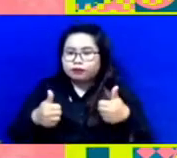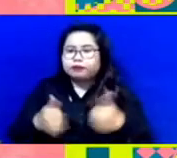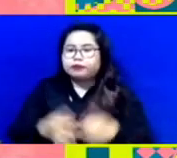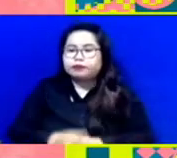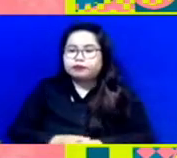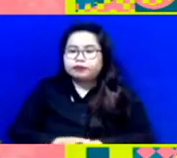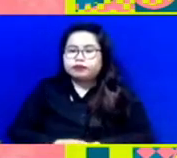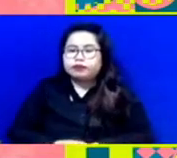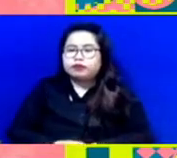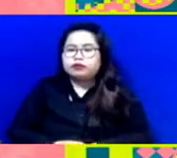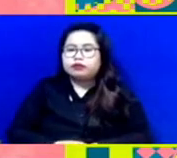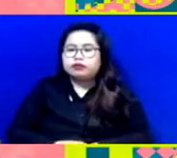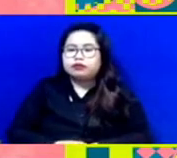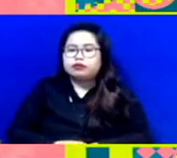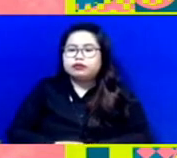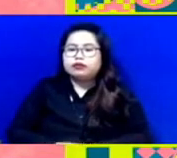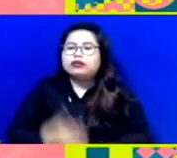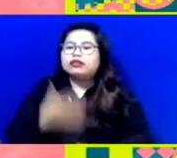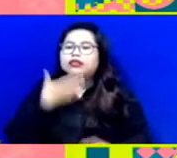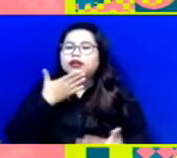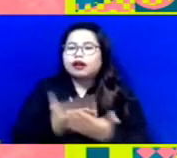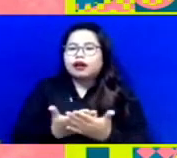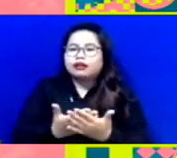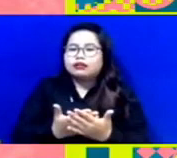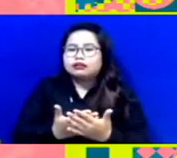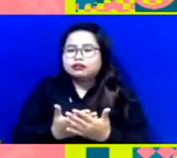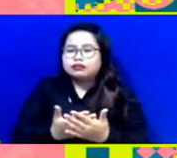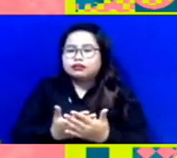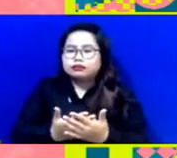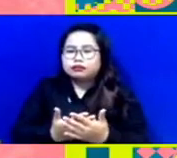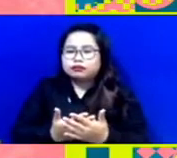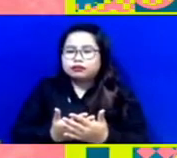Sure. Thank you for your wonderful introduction. Great.